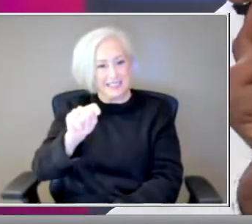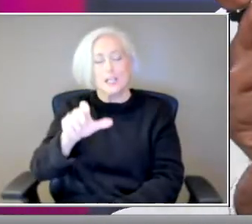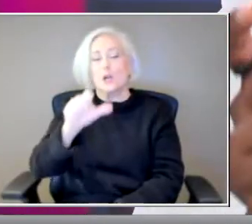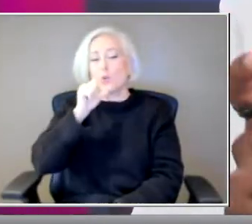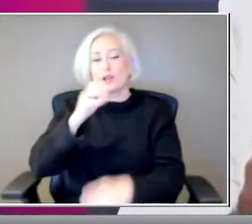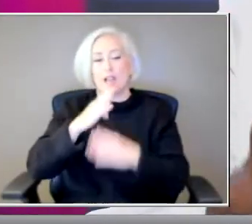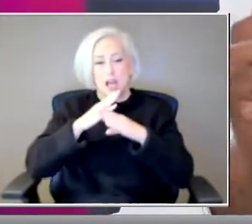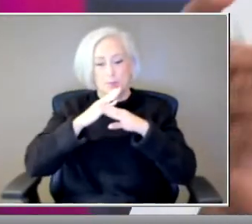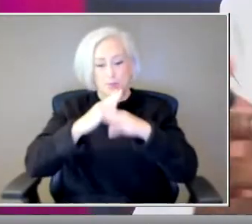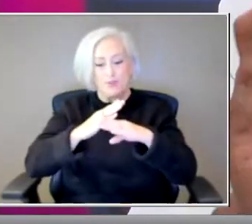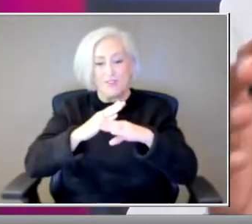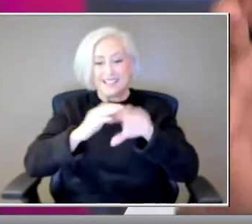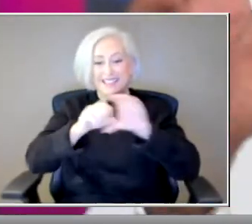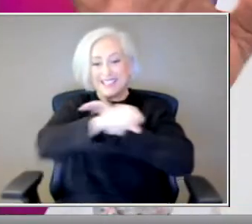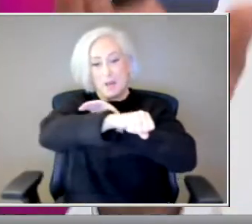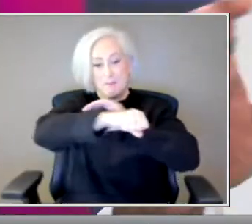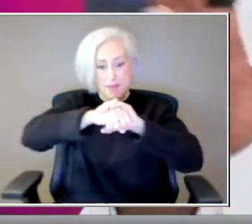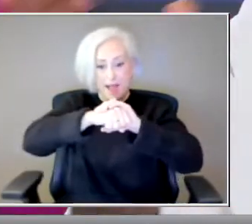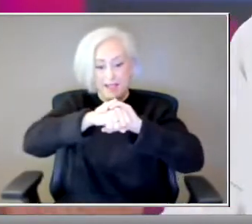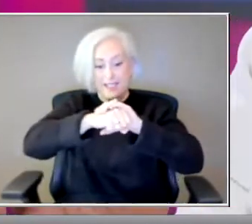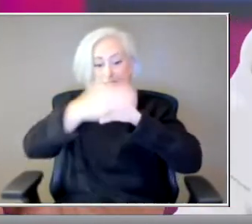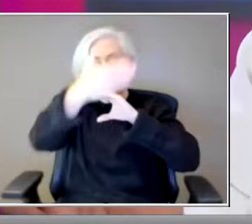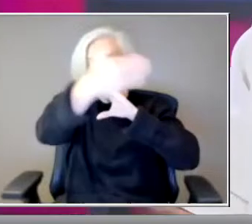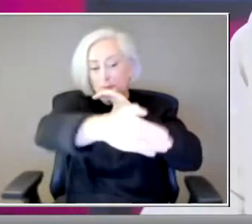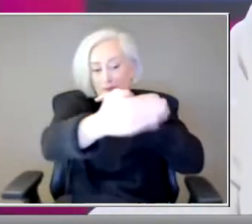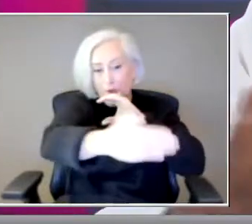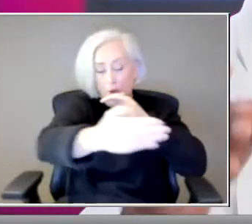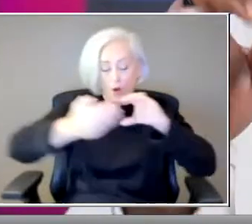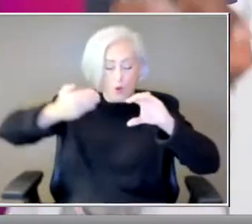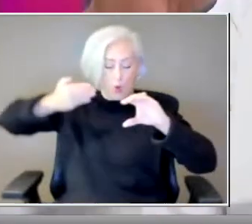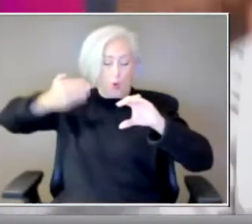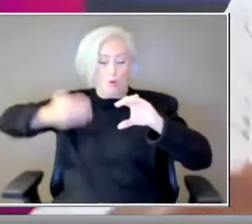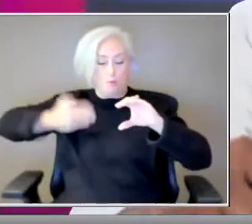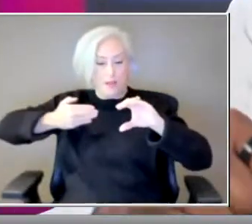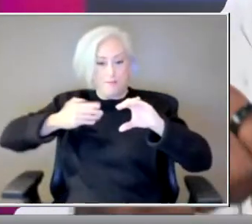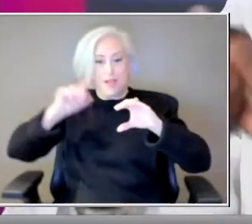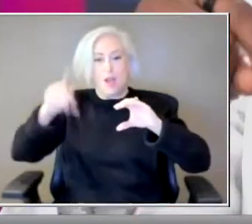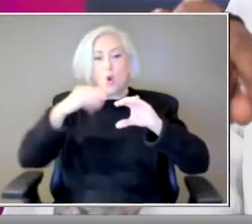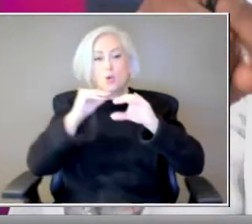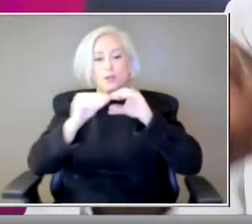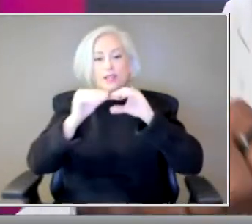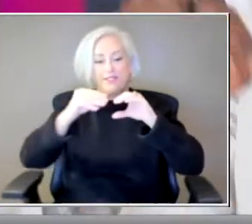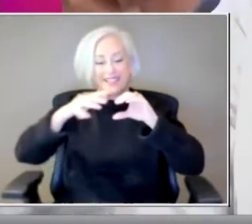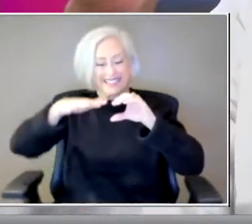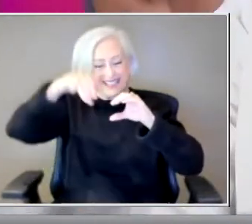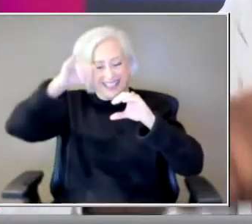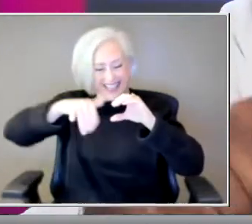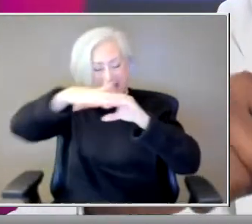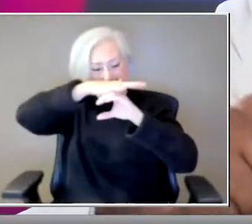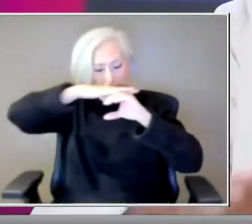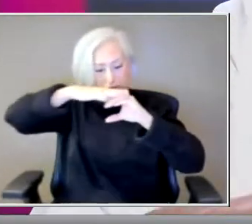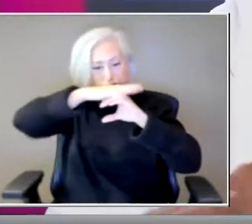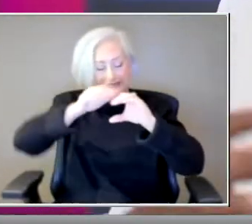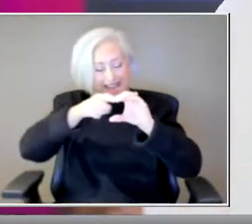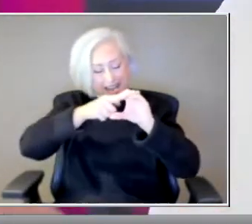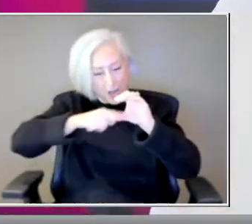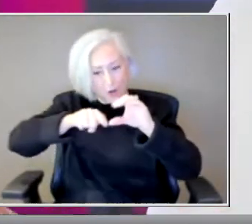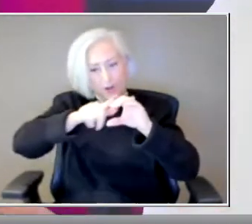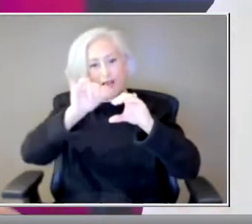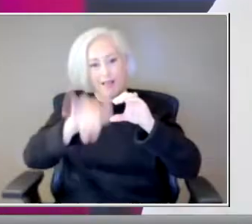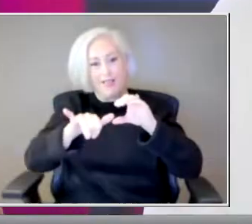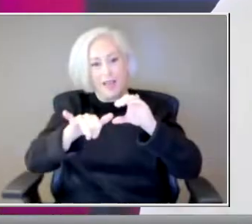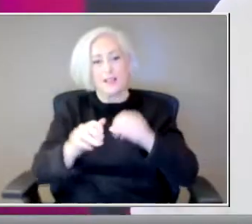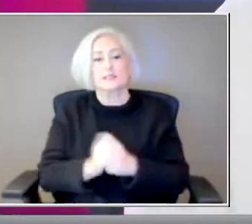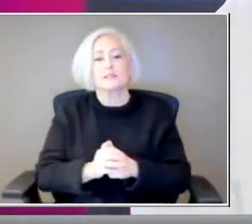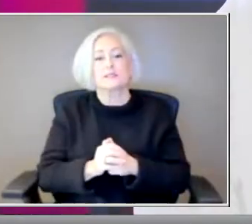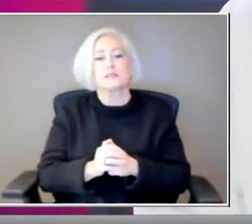it. So stent is not a fix for long term, it's just a fix for that narrowing at that time, and it may